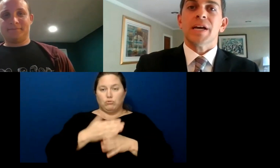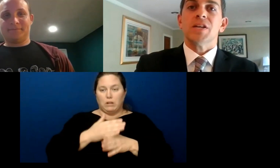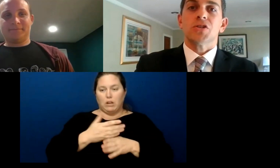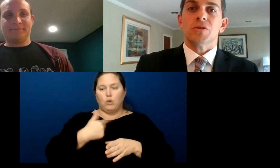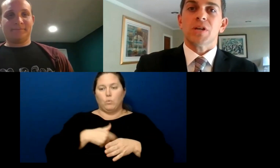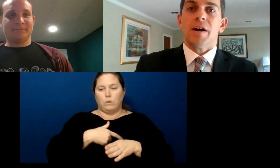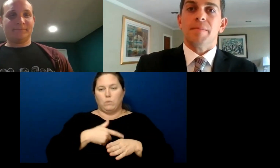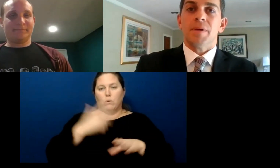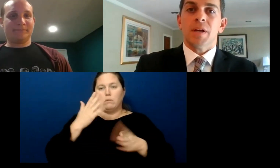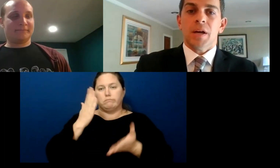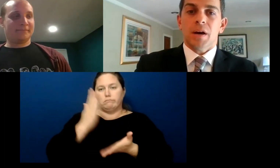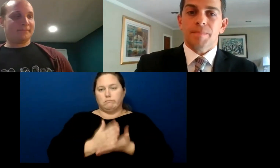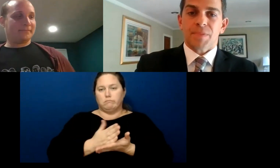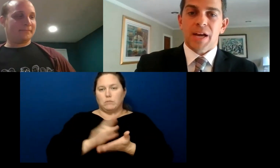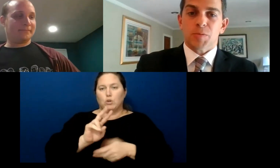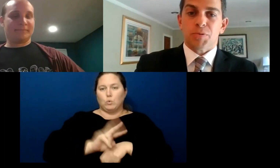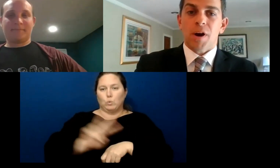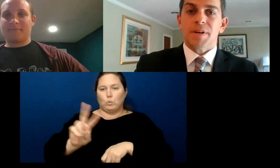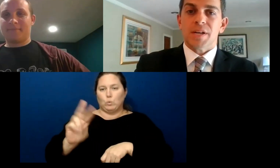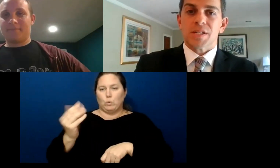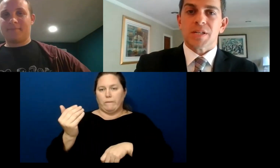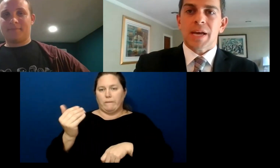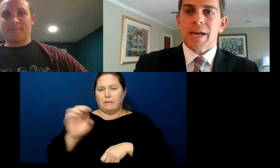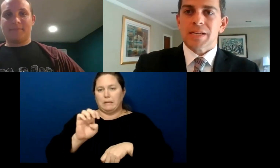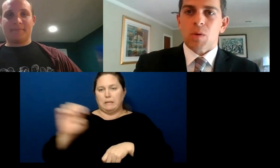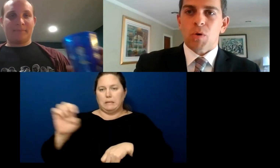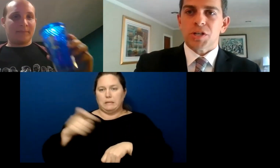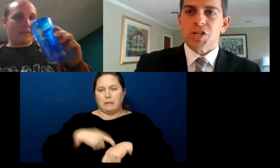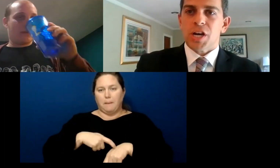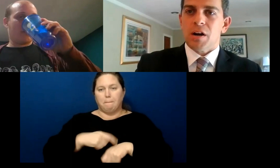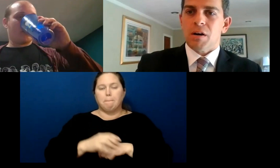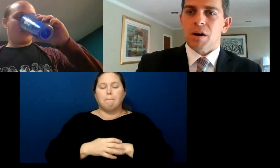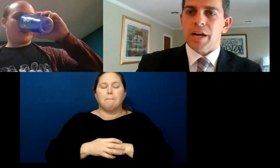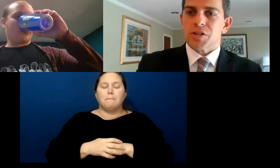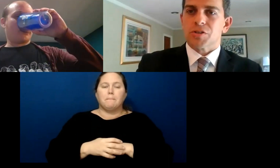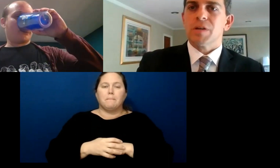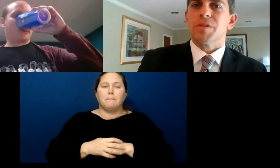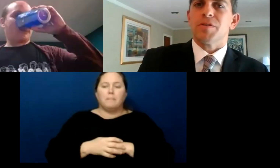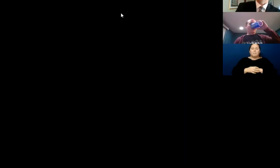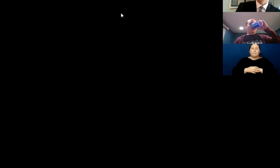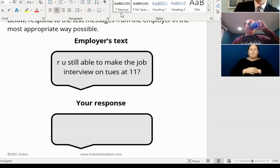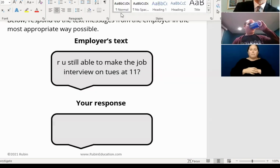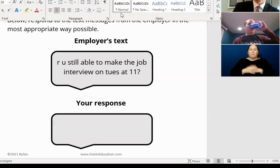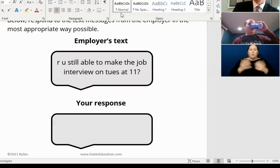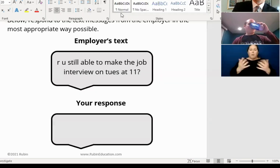2:15 Eastern time. As promised, is I want to share